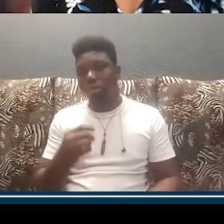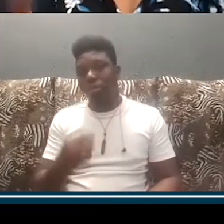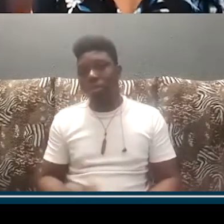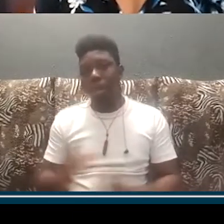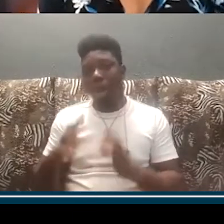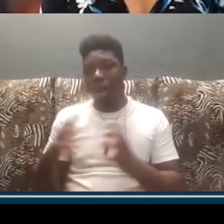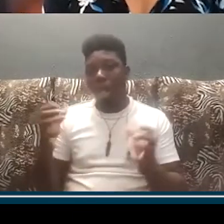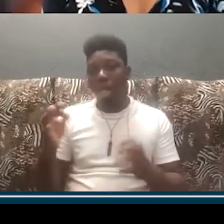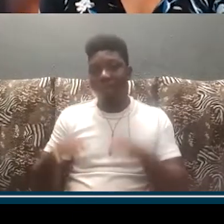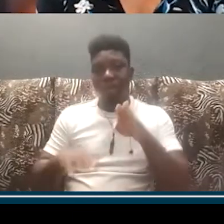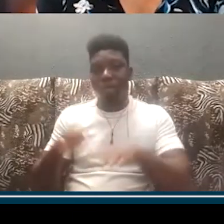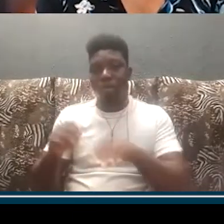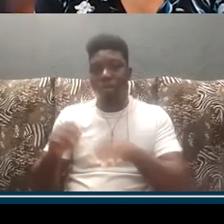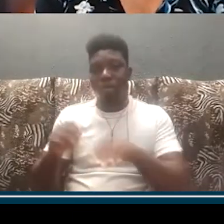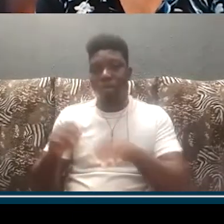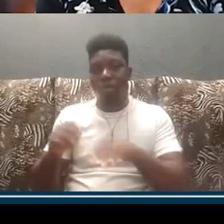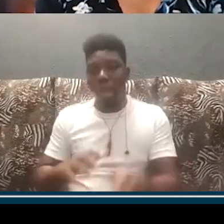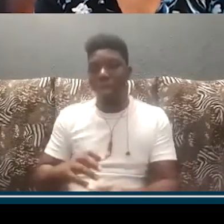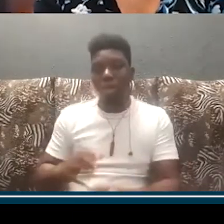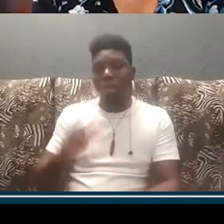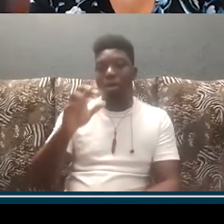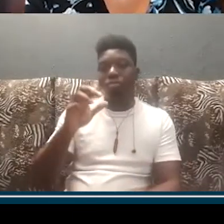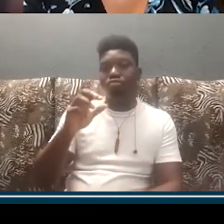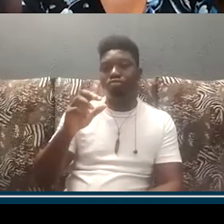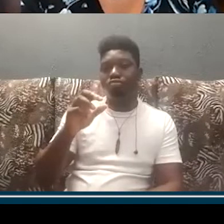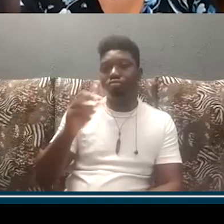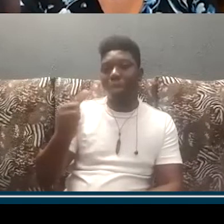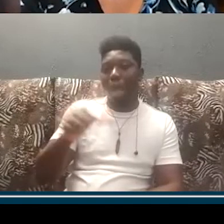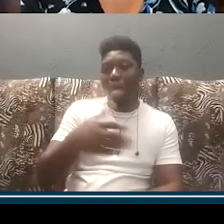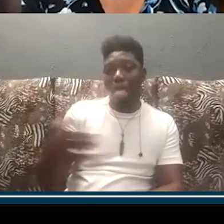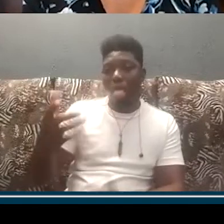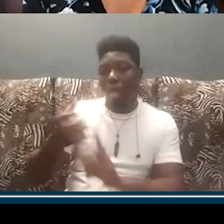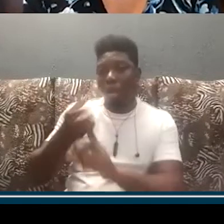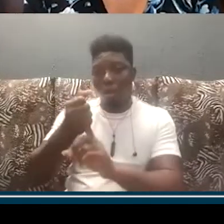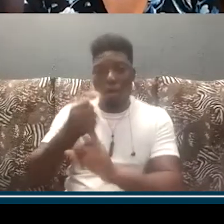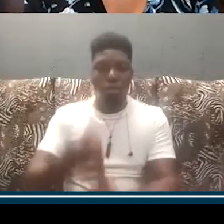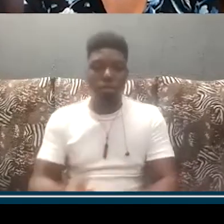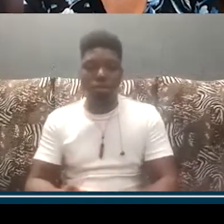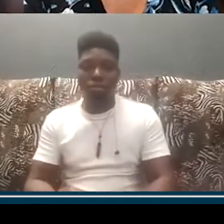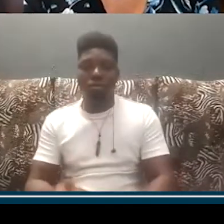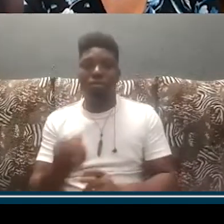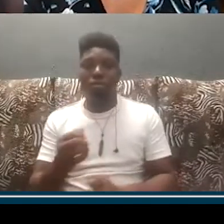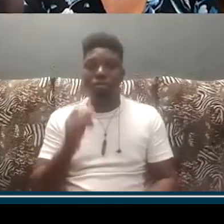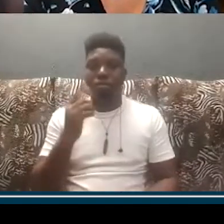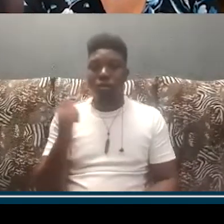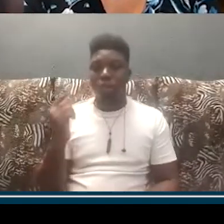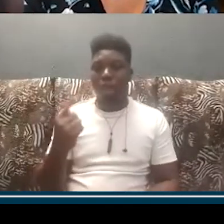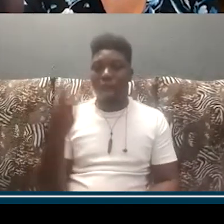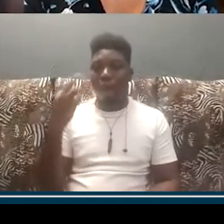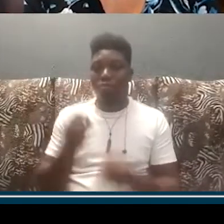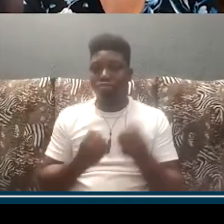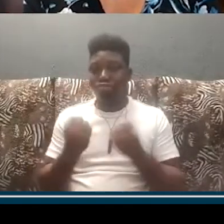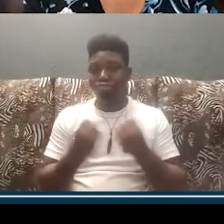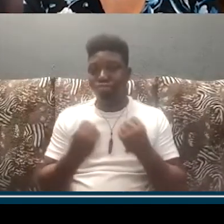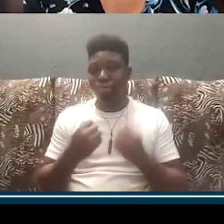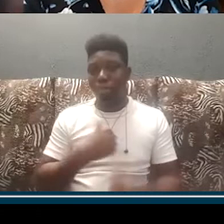on to. And the guy who was driving, who's a good friend of mine, turned to me and said, "Oh my gosh, I didn't think about that." And